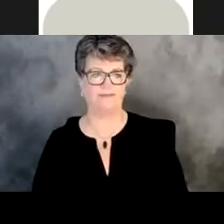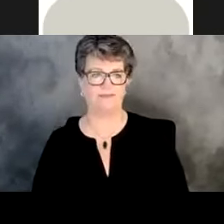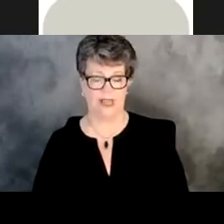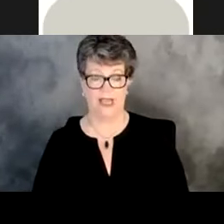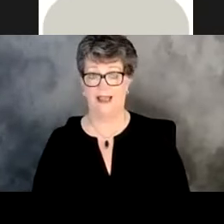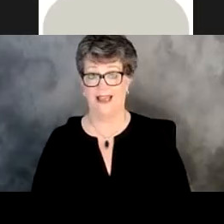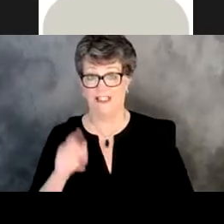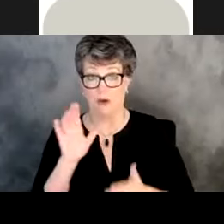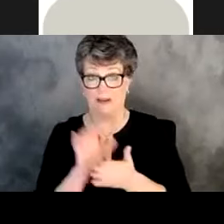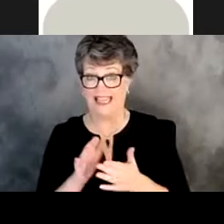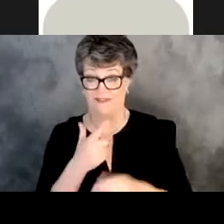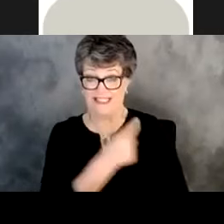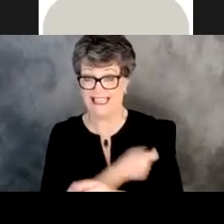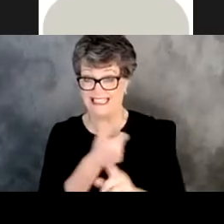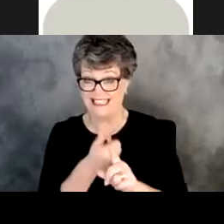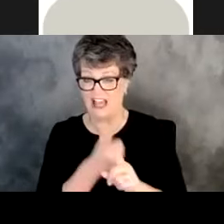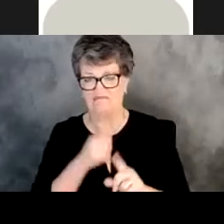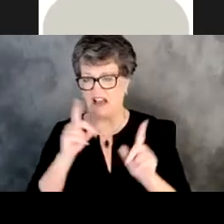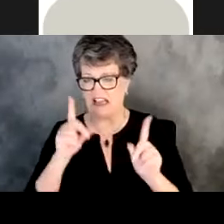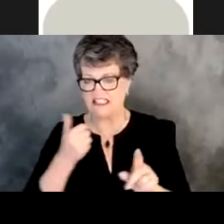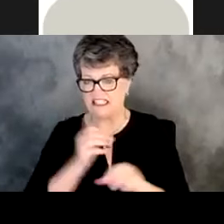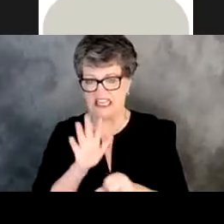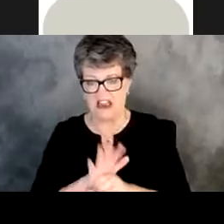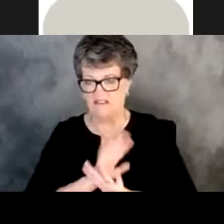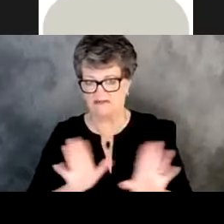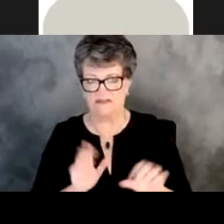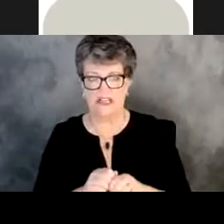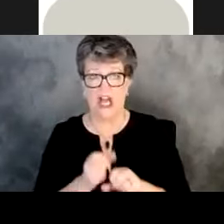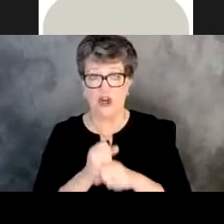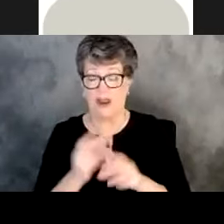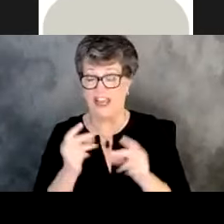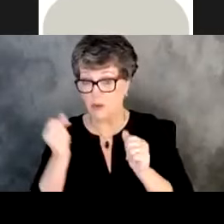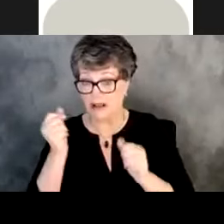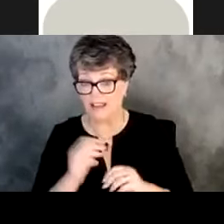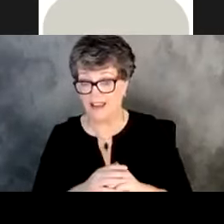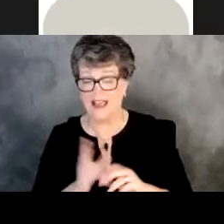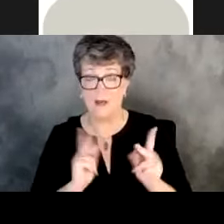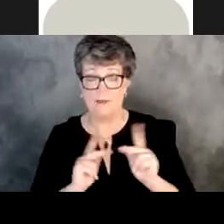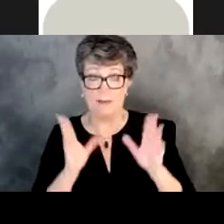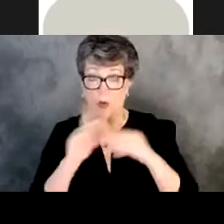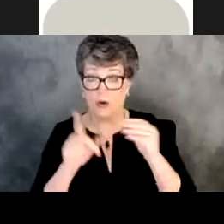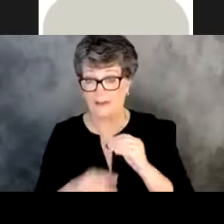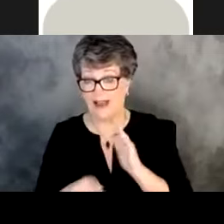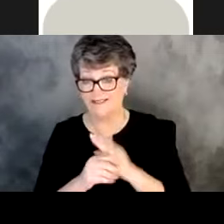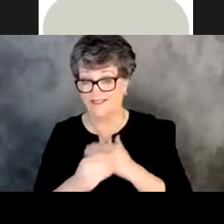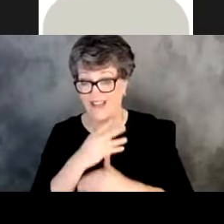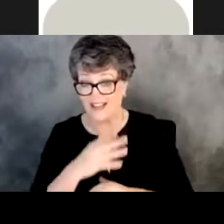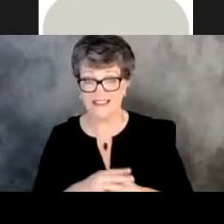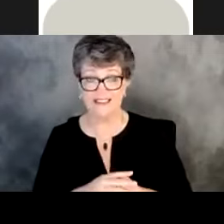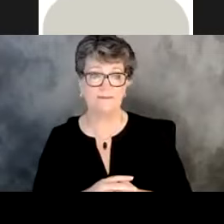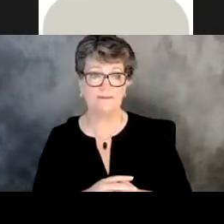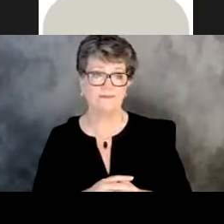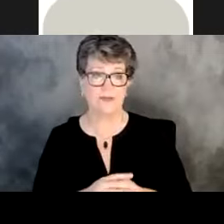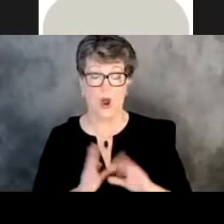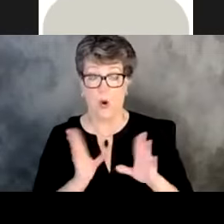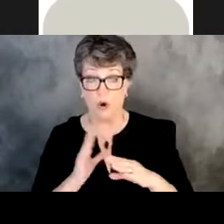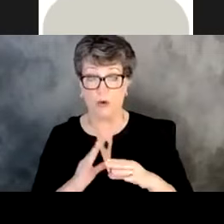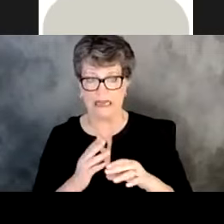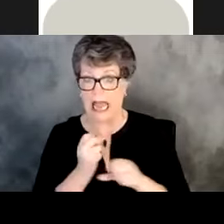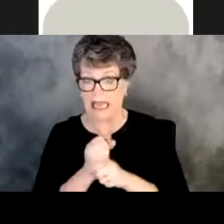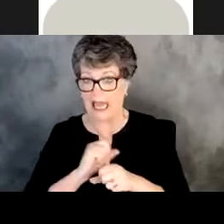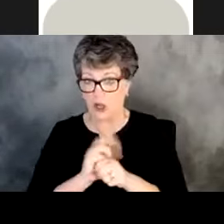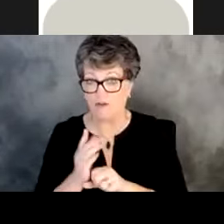the vaccines were not tested enough, were created too quickly, people worried about side effects about the vaccine, worried that they could get